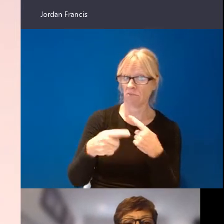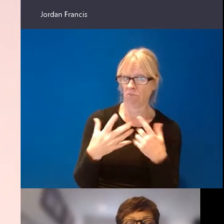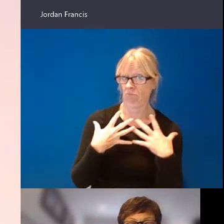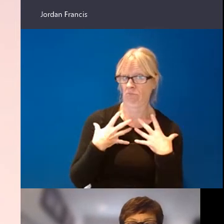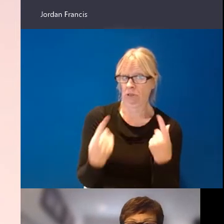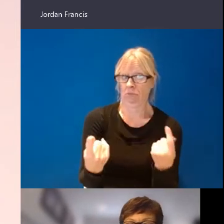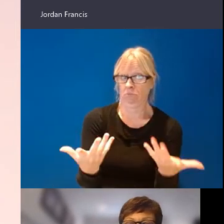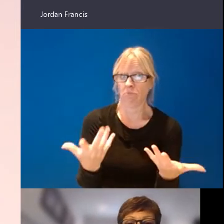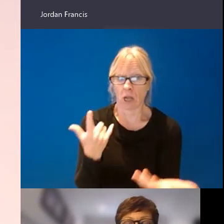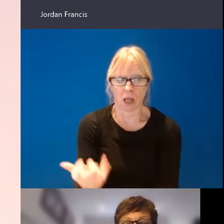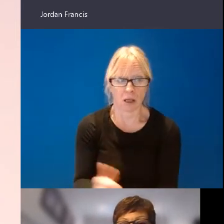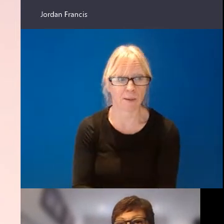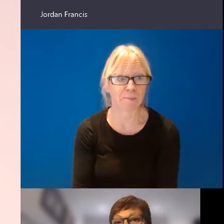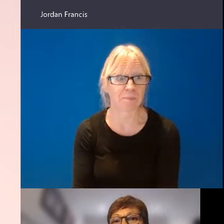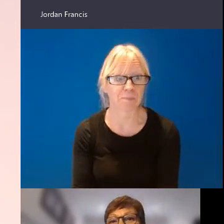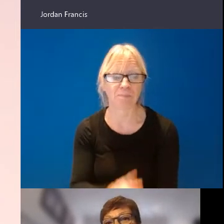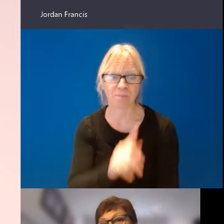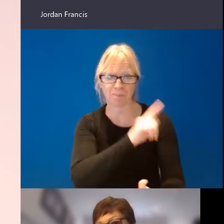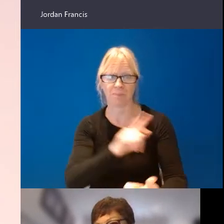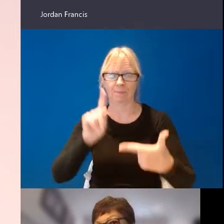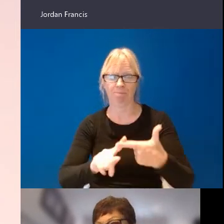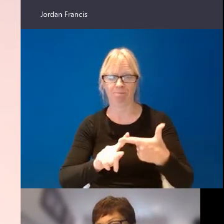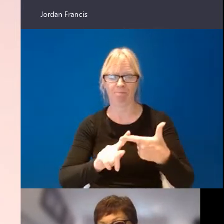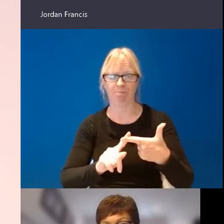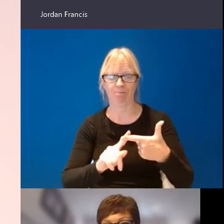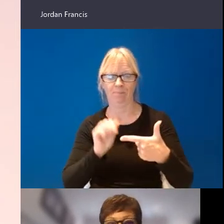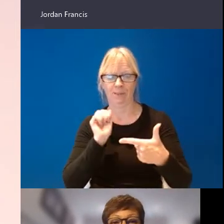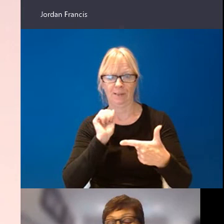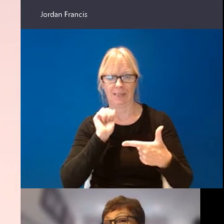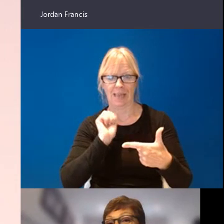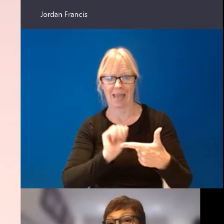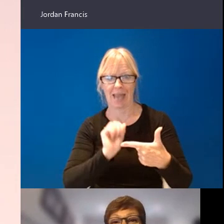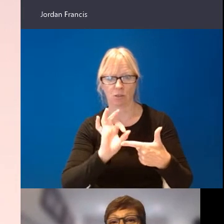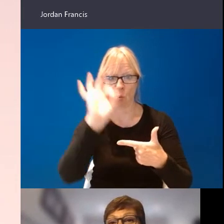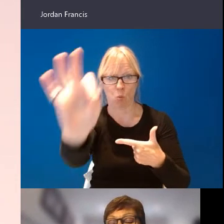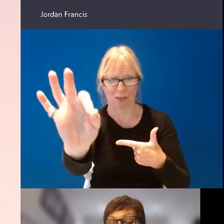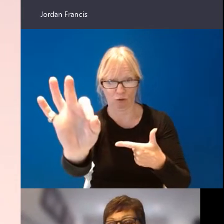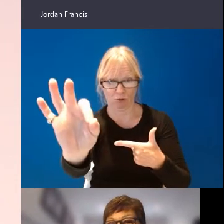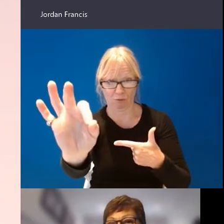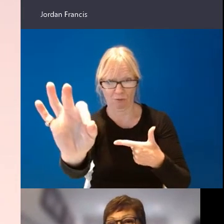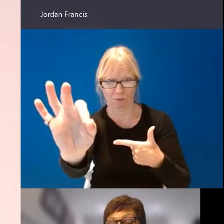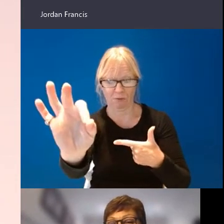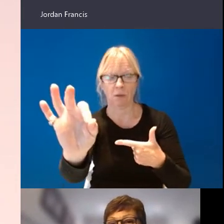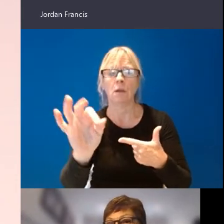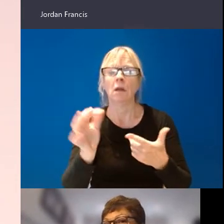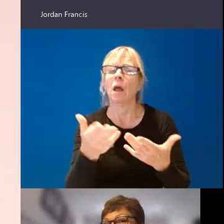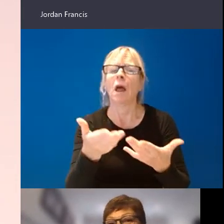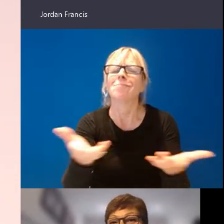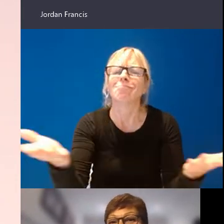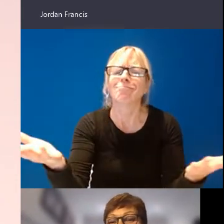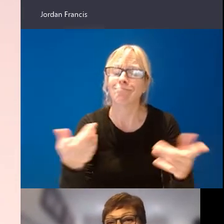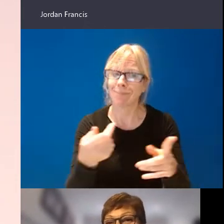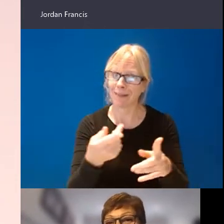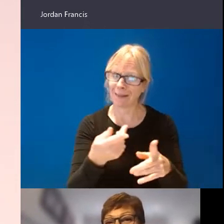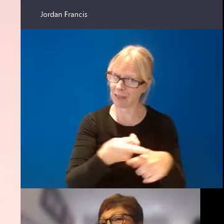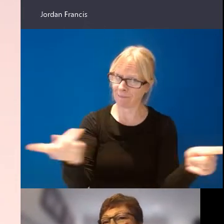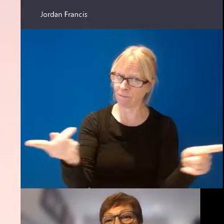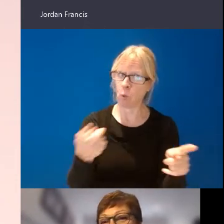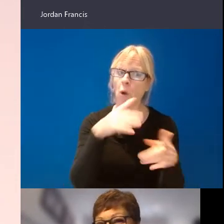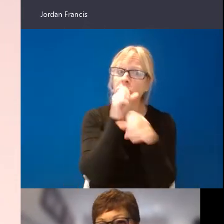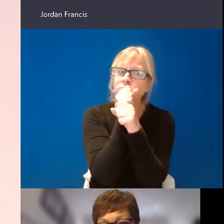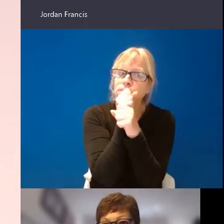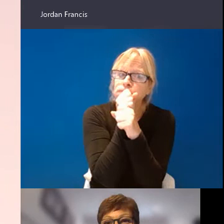So great. Okay, so the next questions, we're going to start asking you some information about yourselves. If you don't want to tell us the answers,